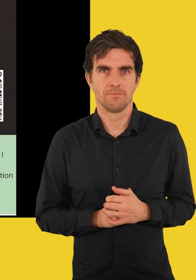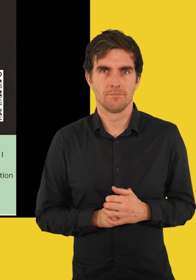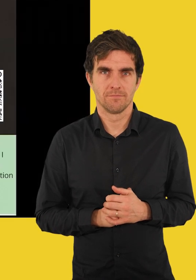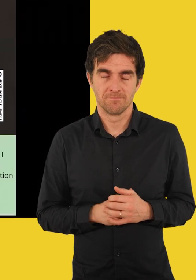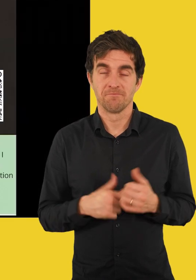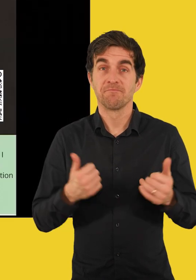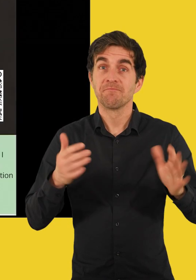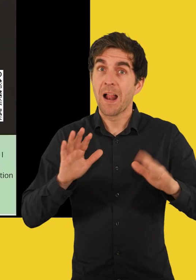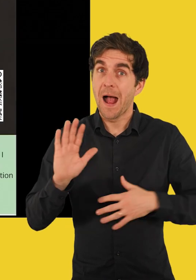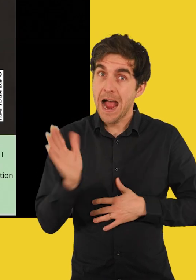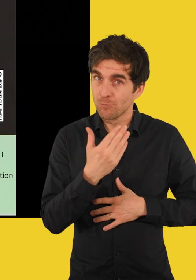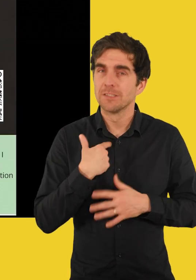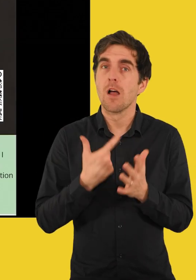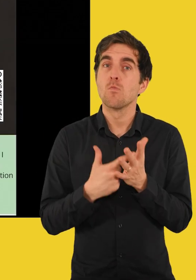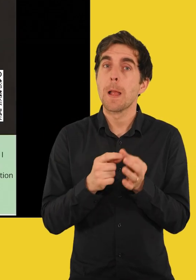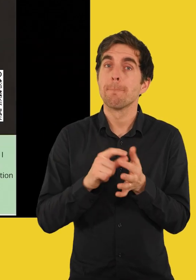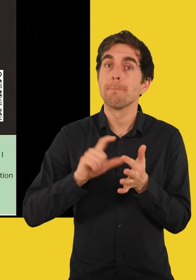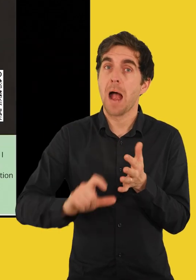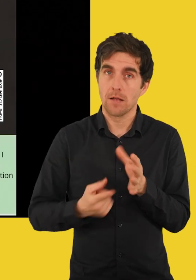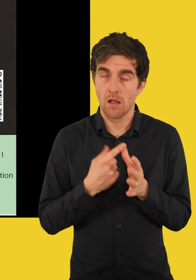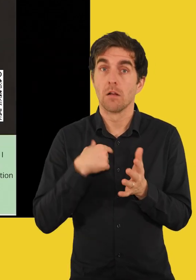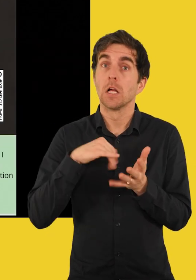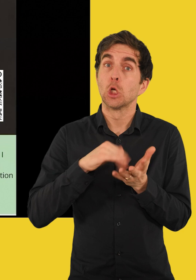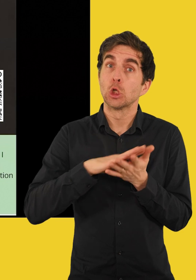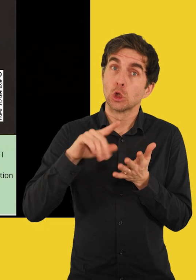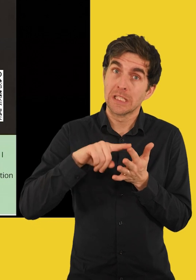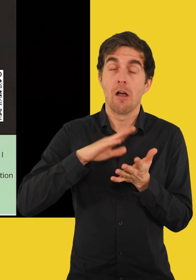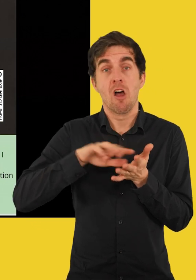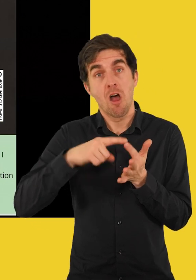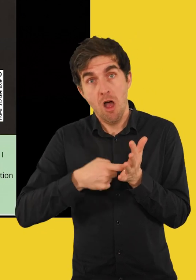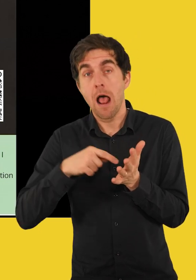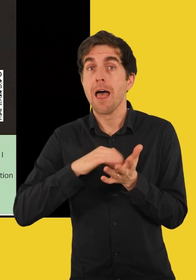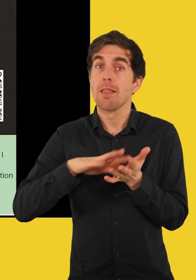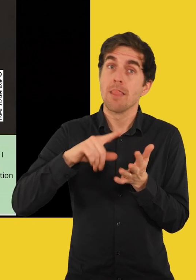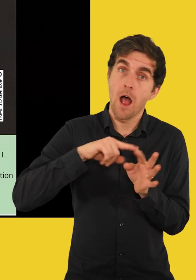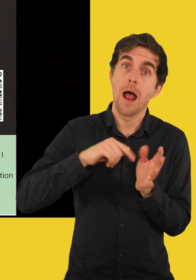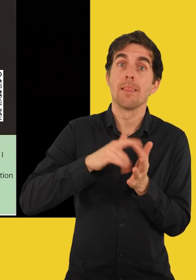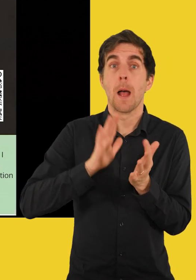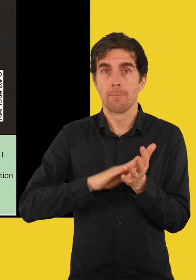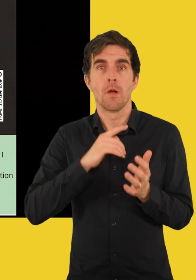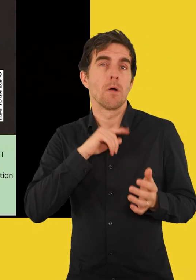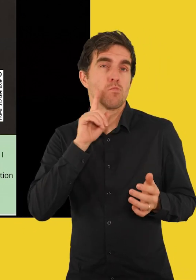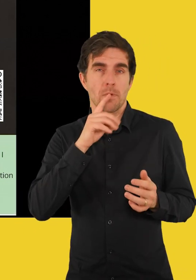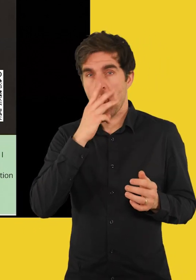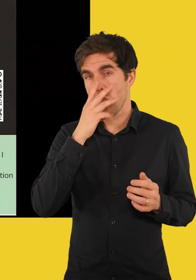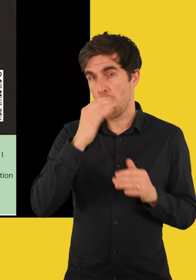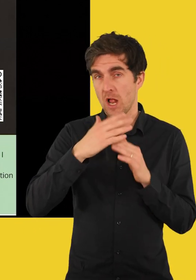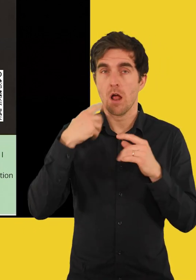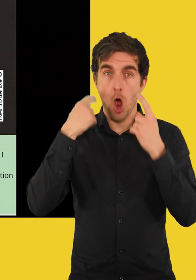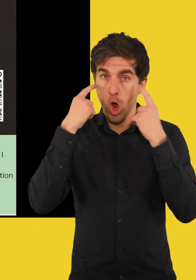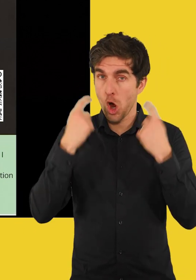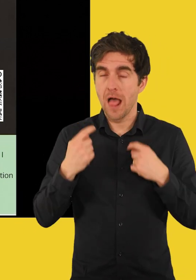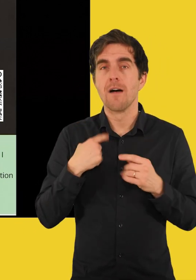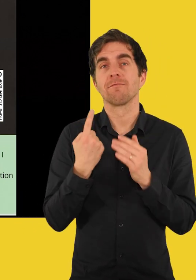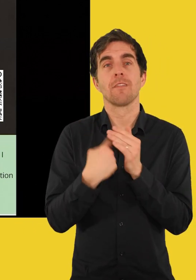Hi everyone, I'm Rebecca, pronouns she, her or they, them. I'm a white woman in my late 30s and I have long curly hair. I'm